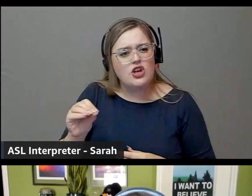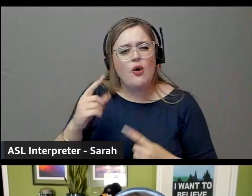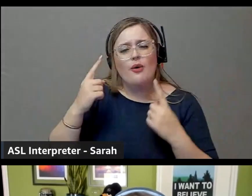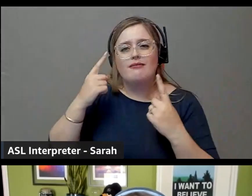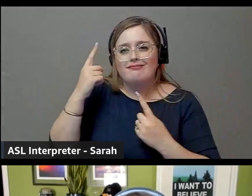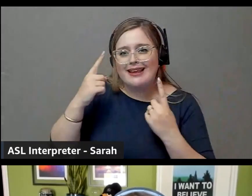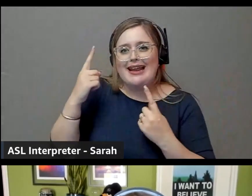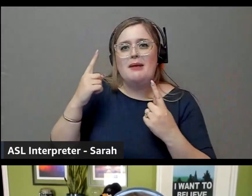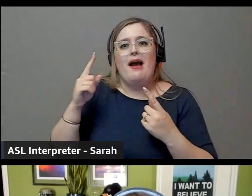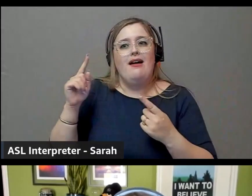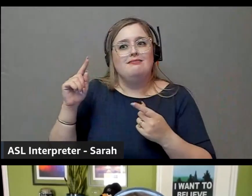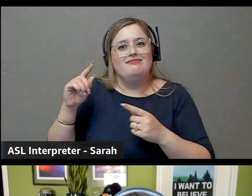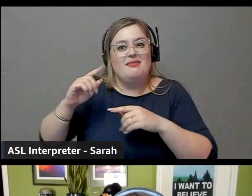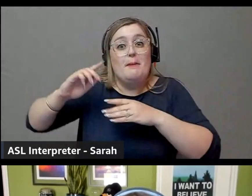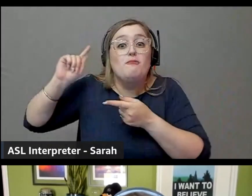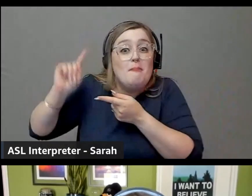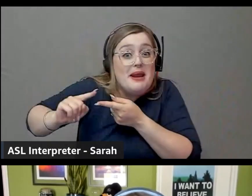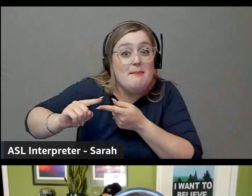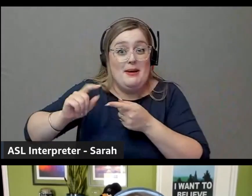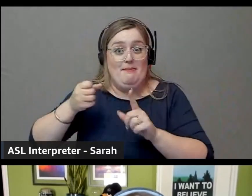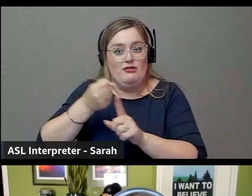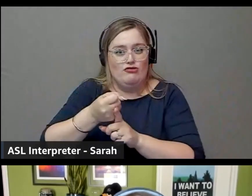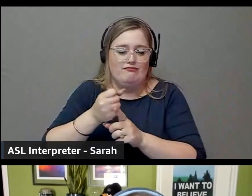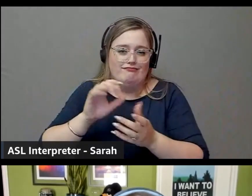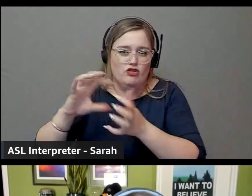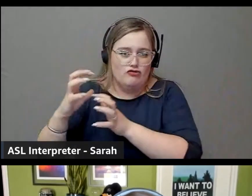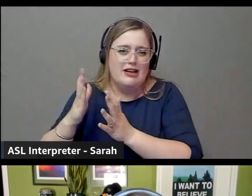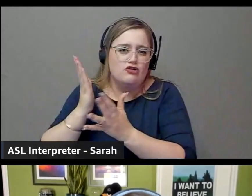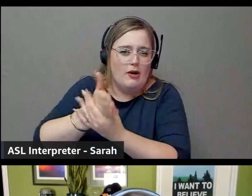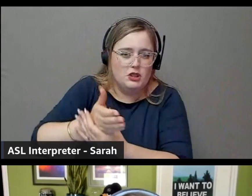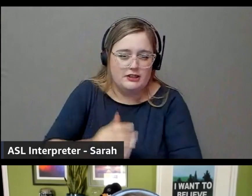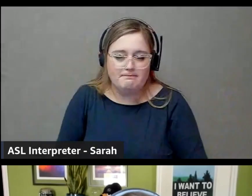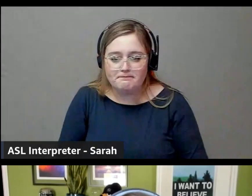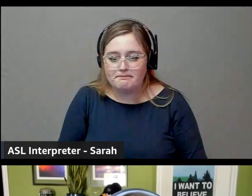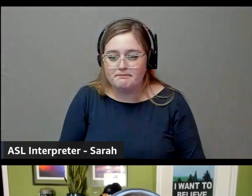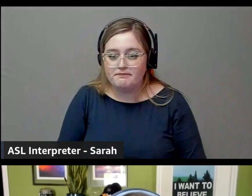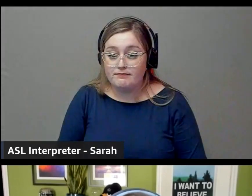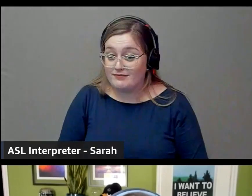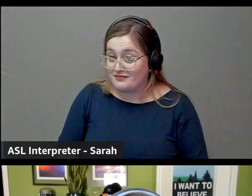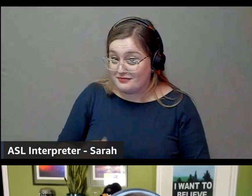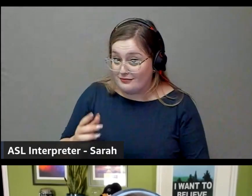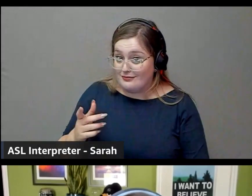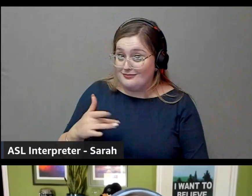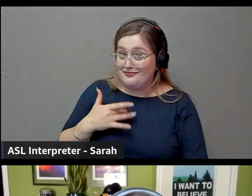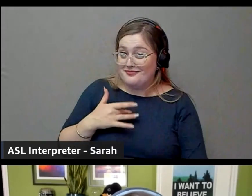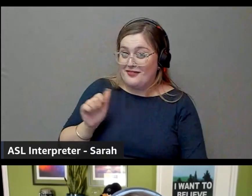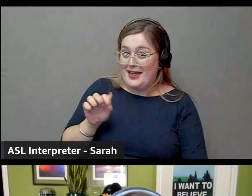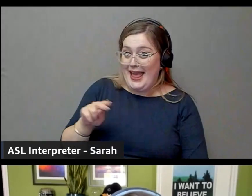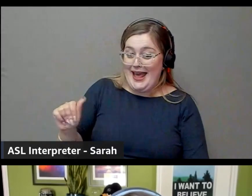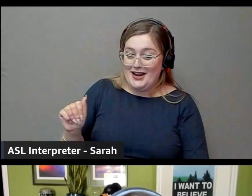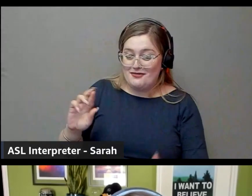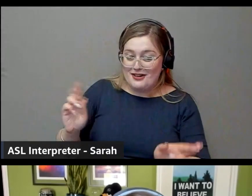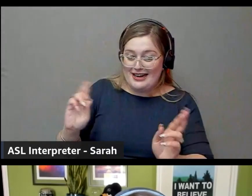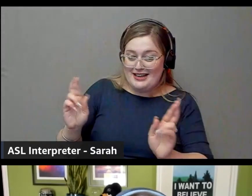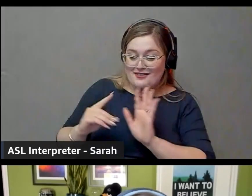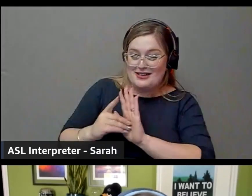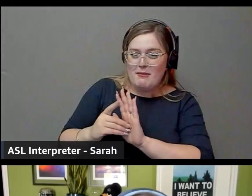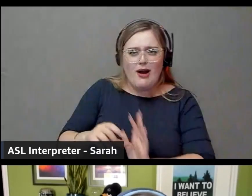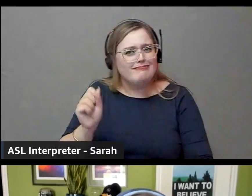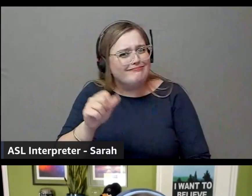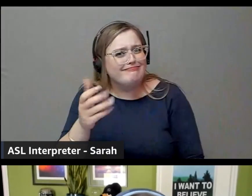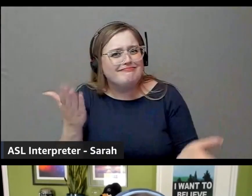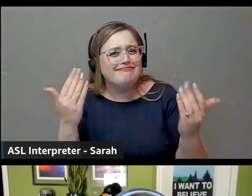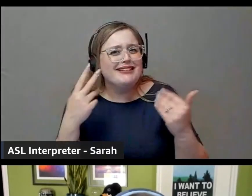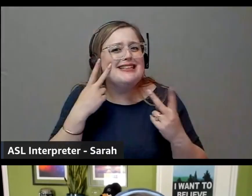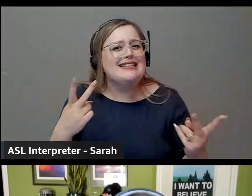minimum amount of interruption. Yeah, for sure. What do you think, Anna? Time for a demo? Yeah, let's see it in action. Can we